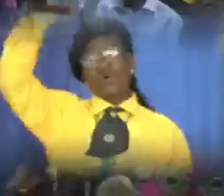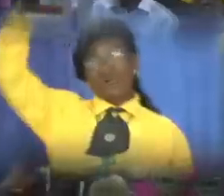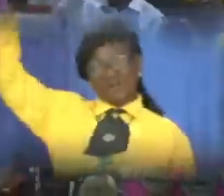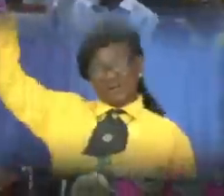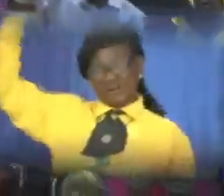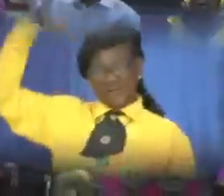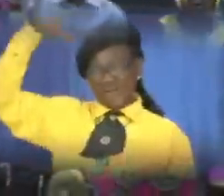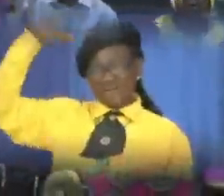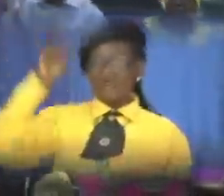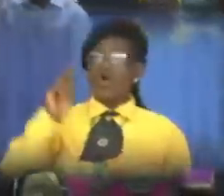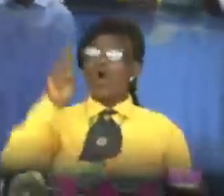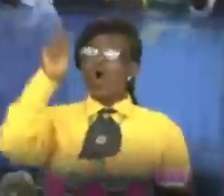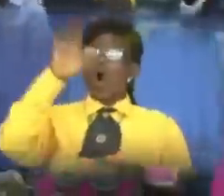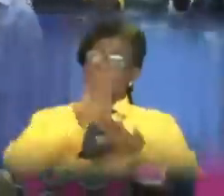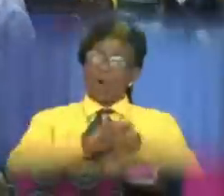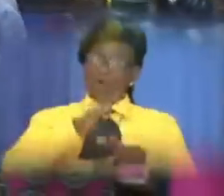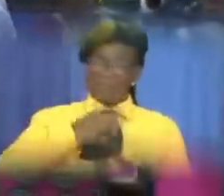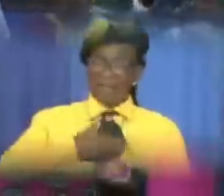Thank you.